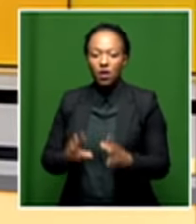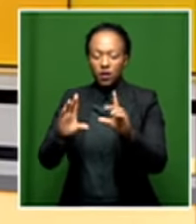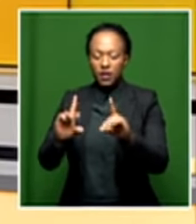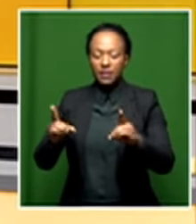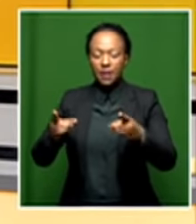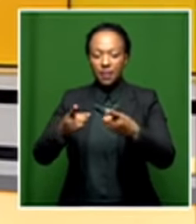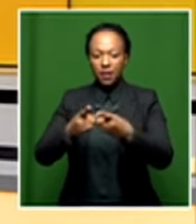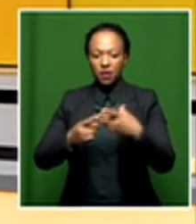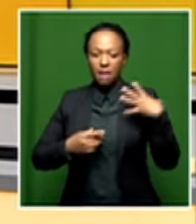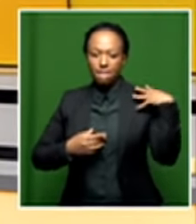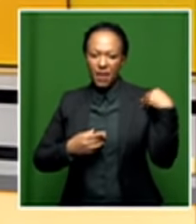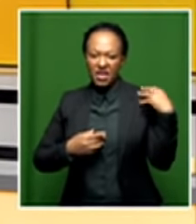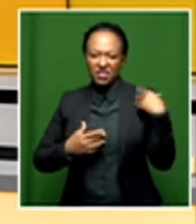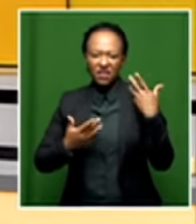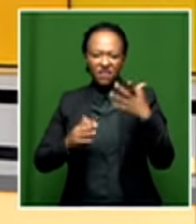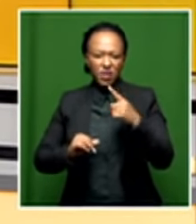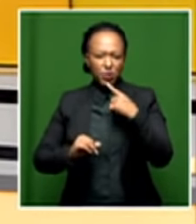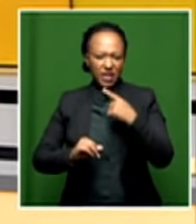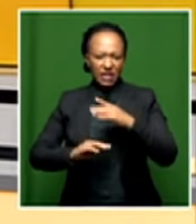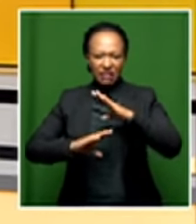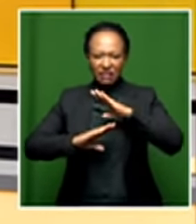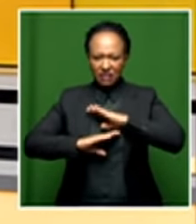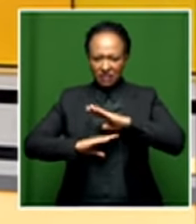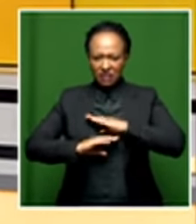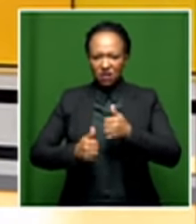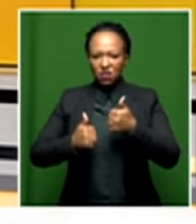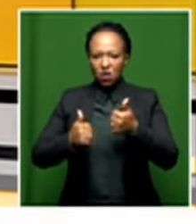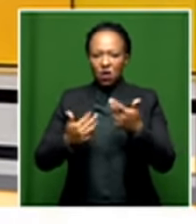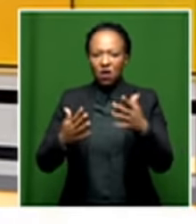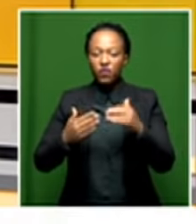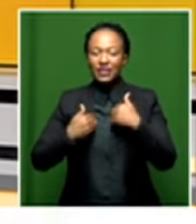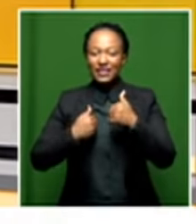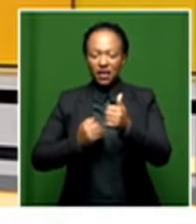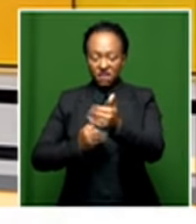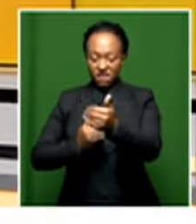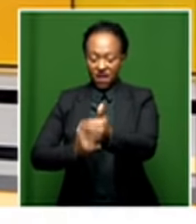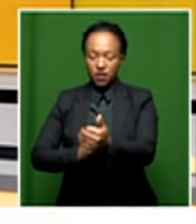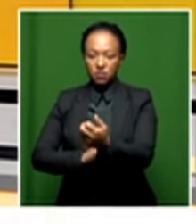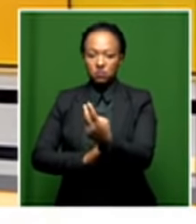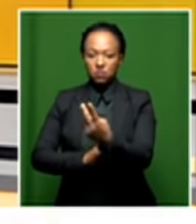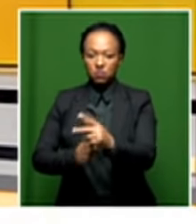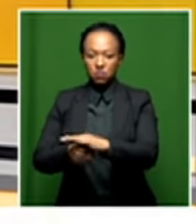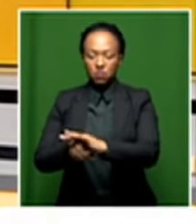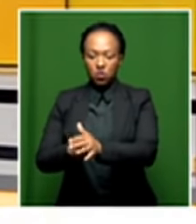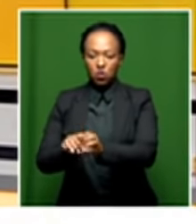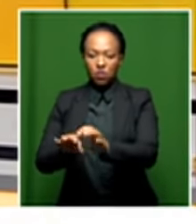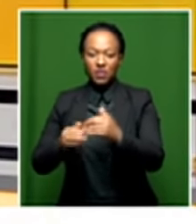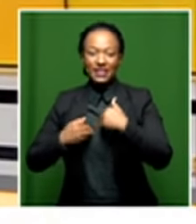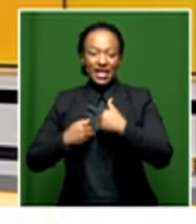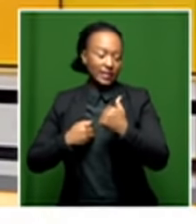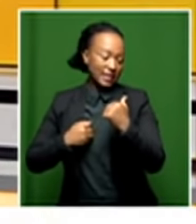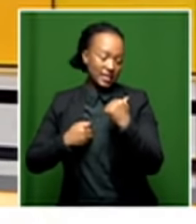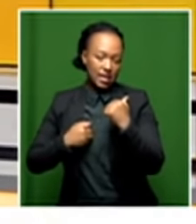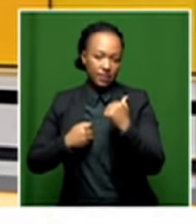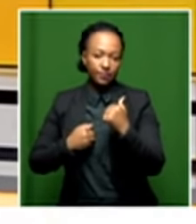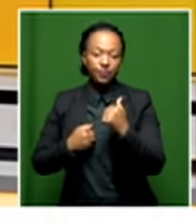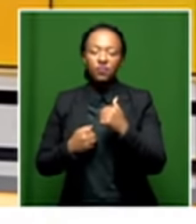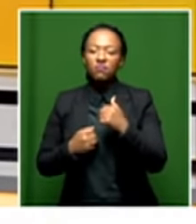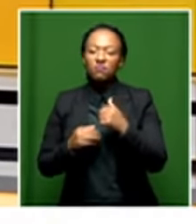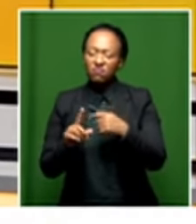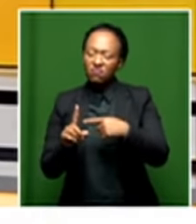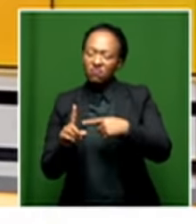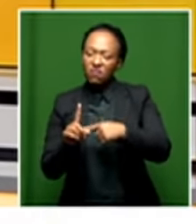Express satisfaction at how the start of phase 2 of the national COVID-19 vaccine rollout proceeded yesterday. In a statement, Minister